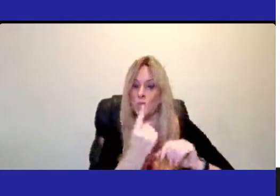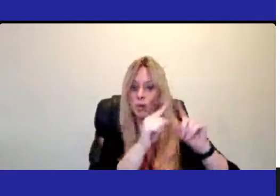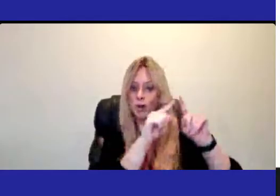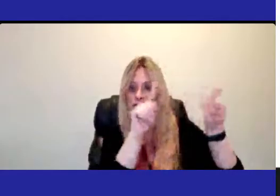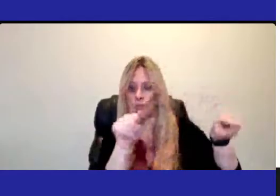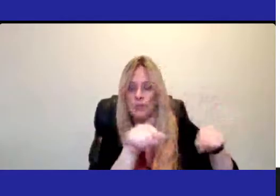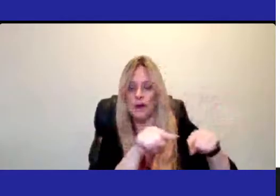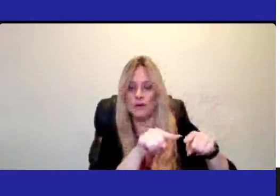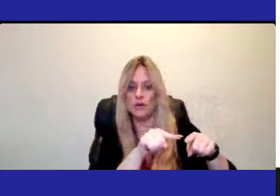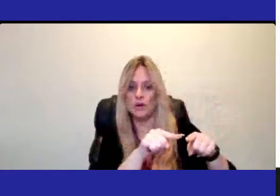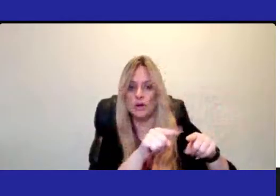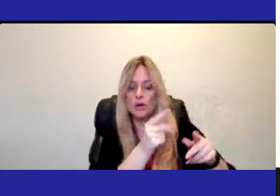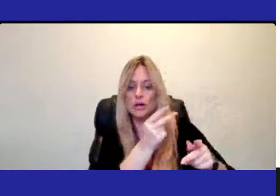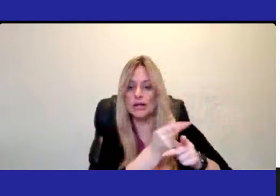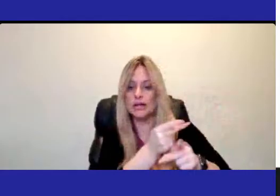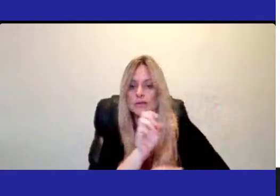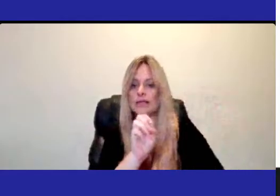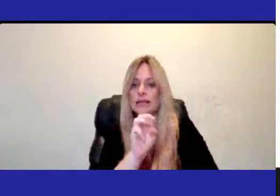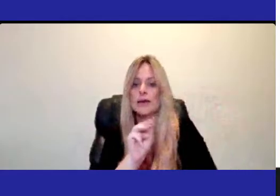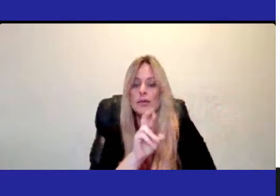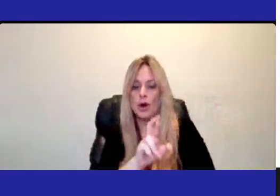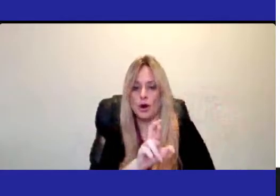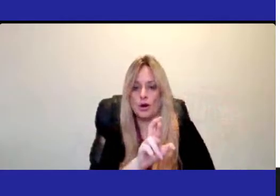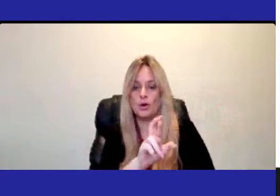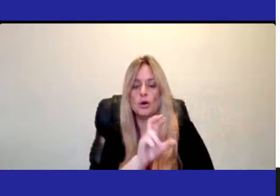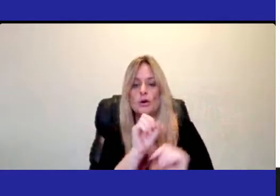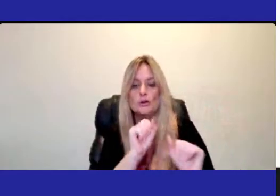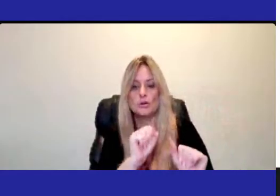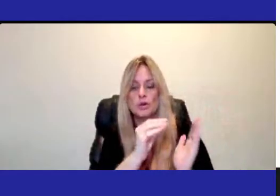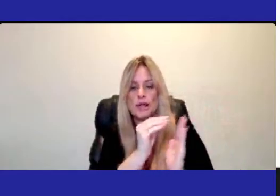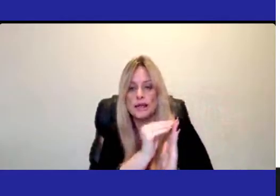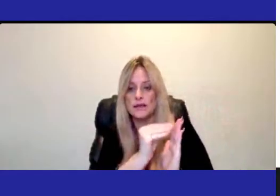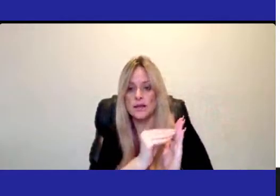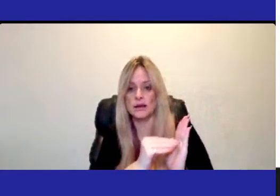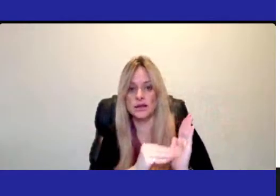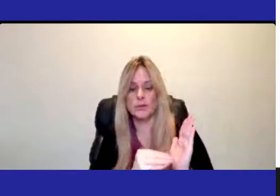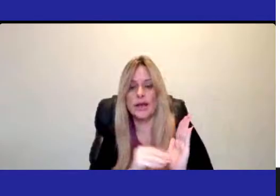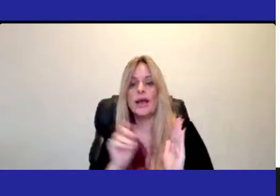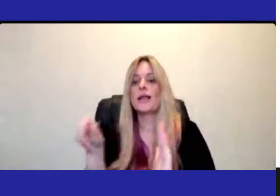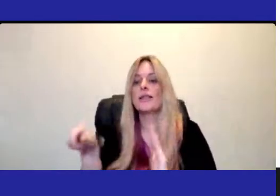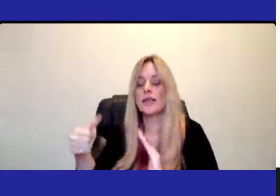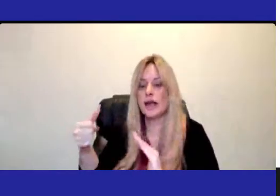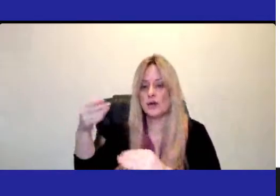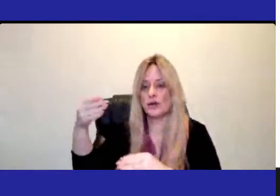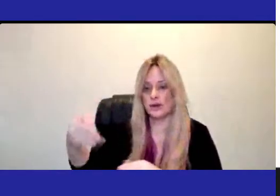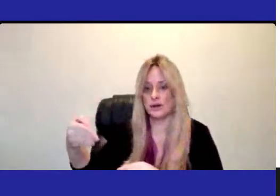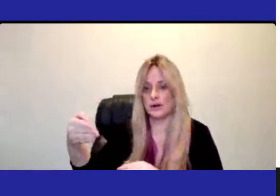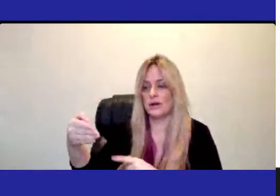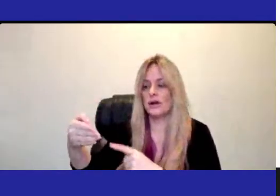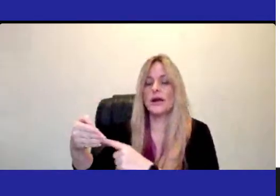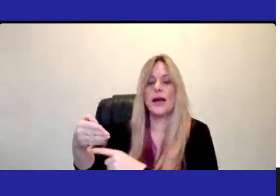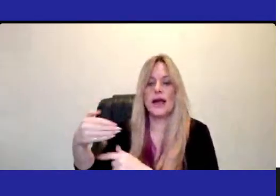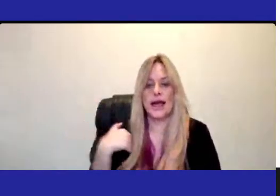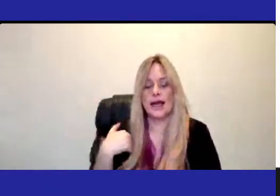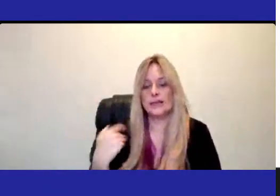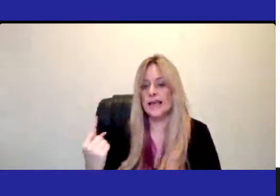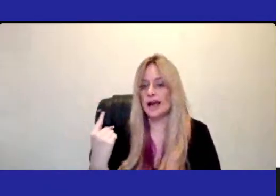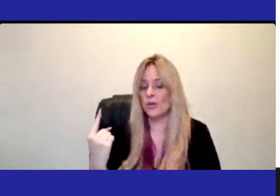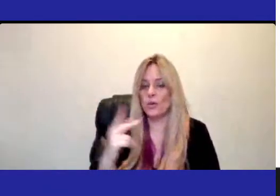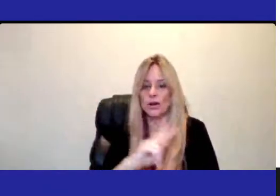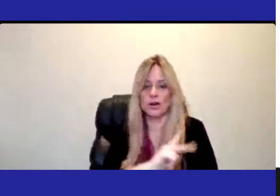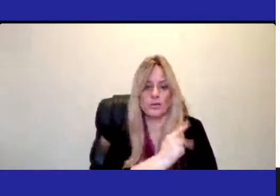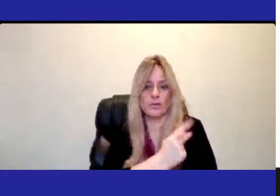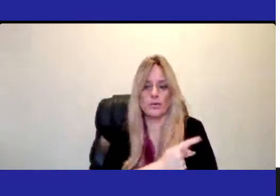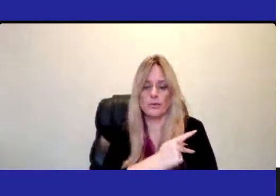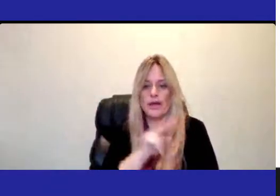keep the EMR where they can actively document, and then the other one can have this single patient view.